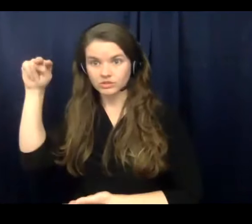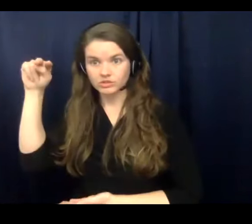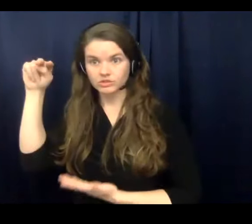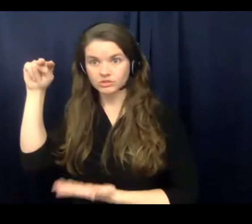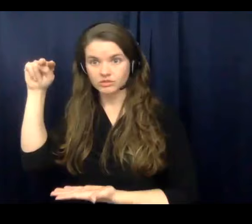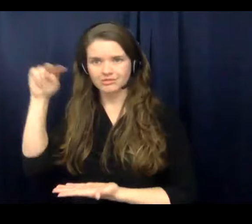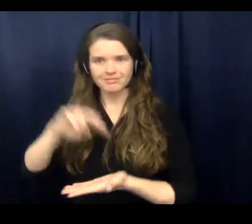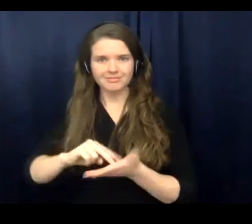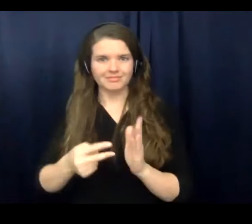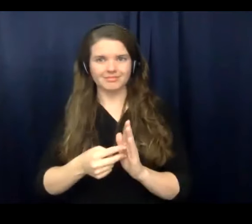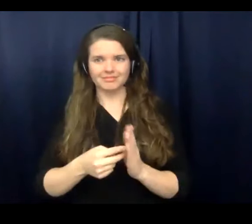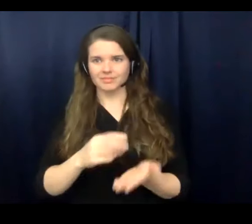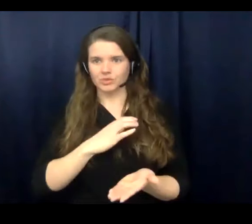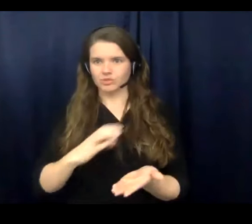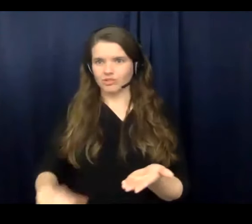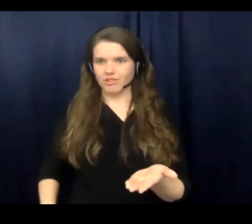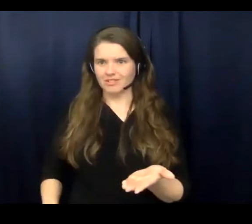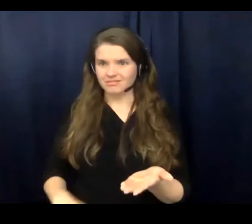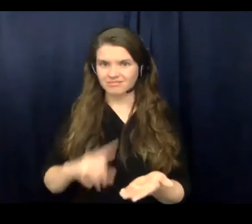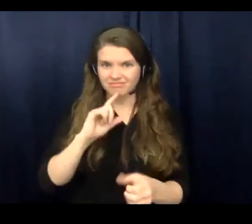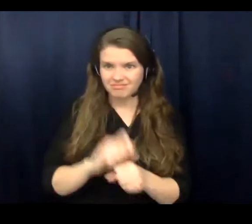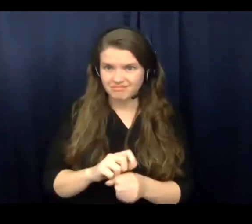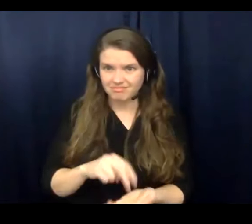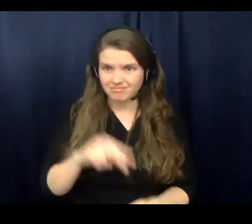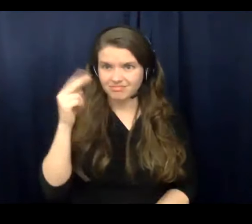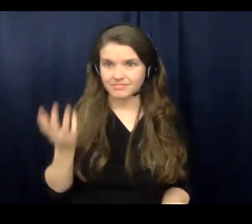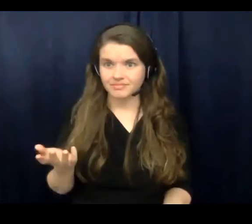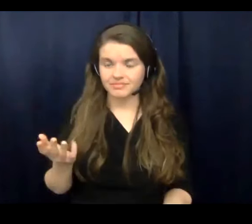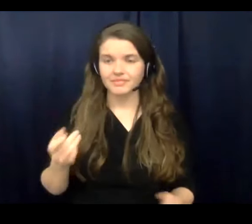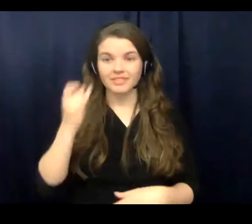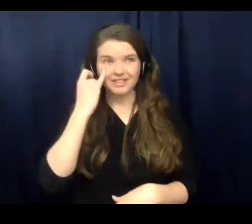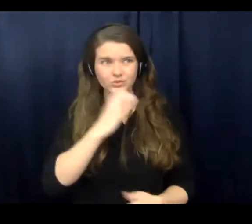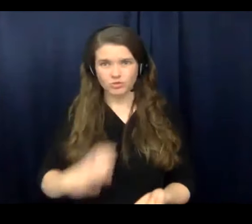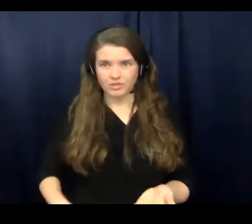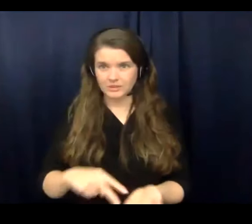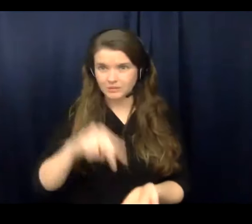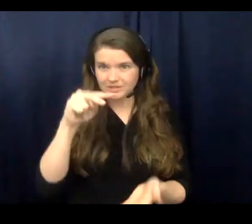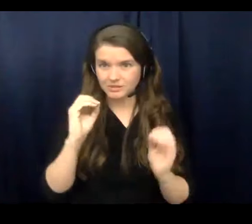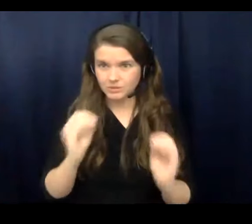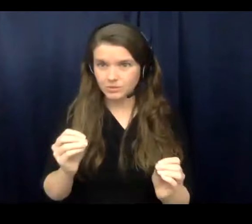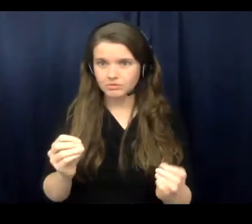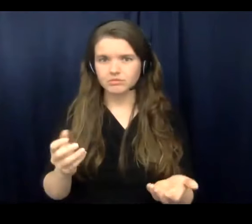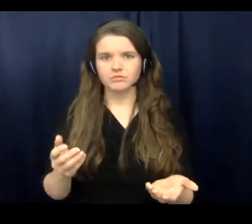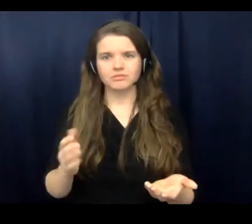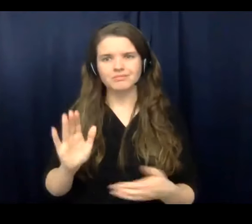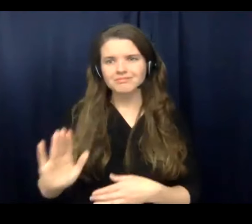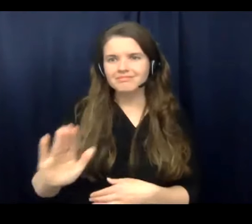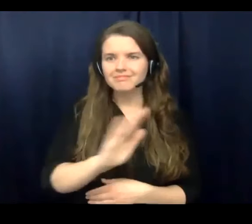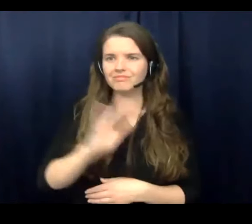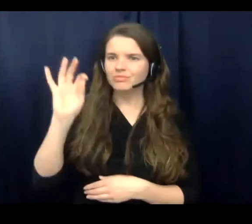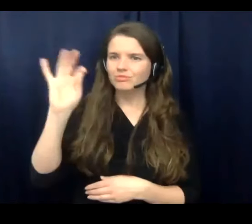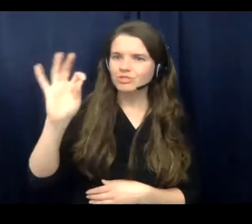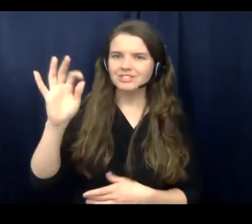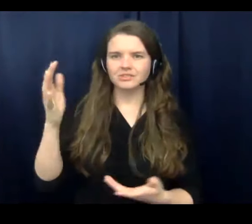Christ is not risen. And if Christ be not risen, then your preaching is empty, and